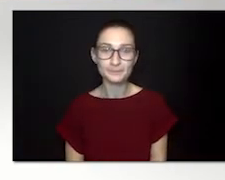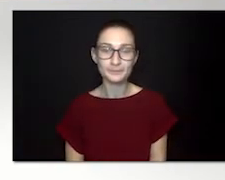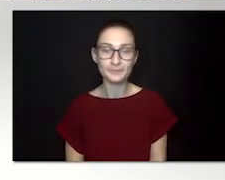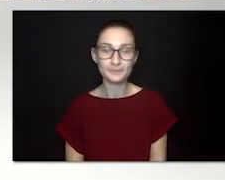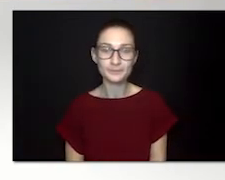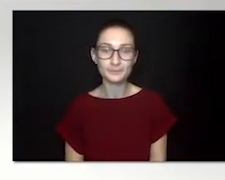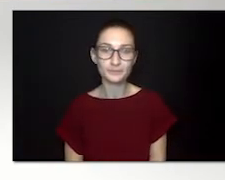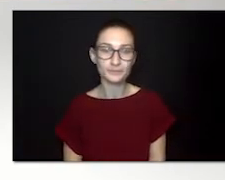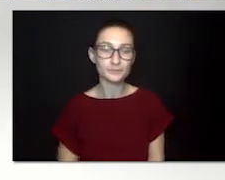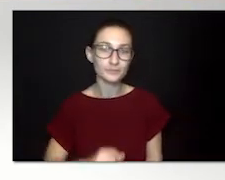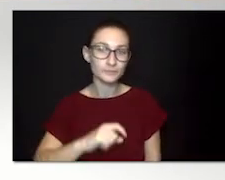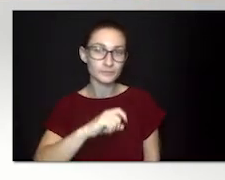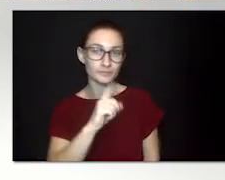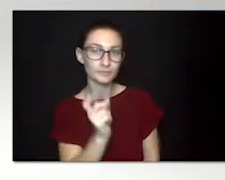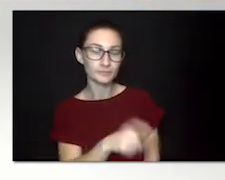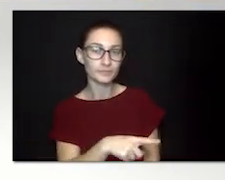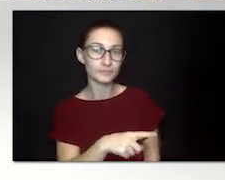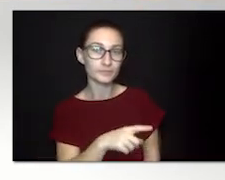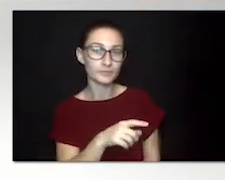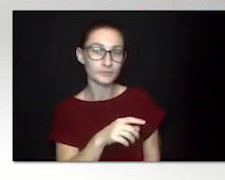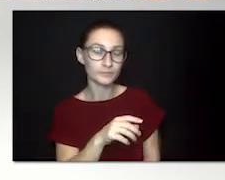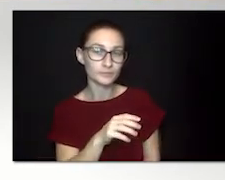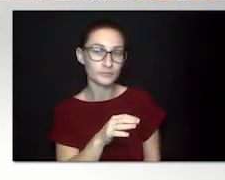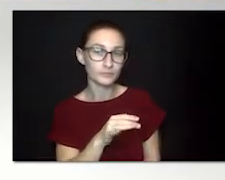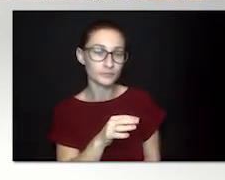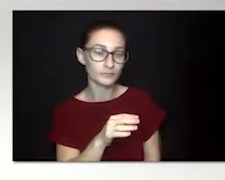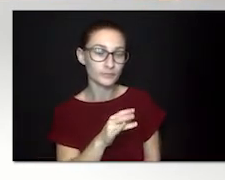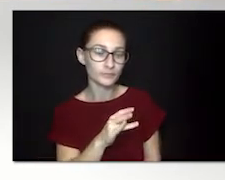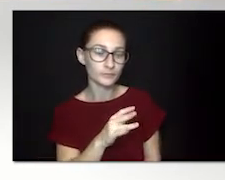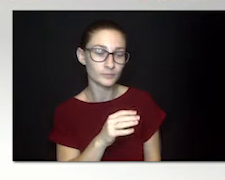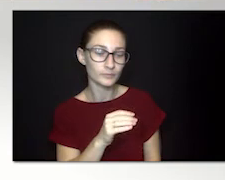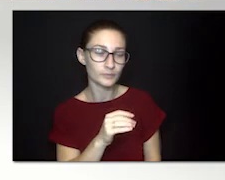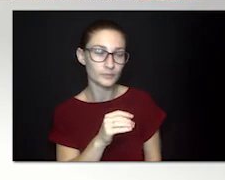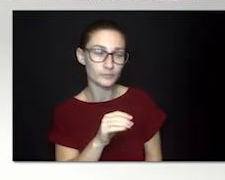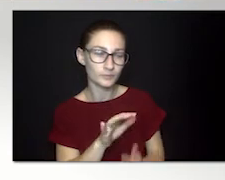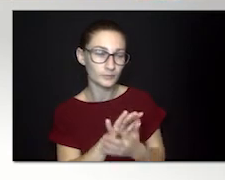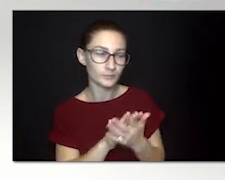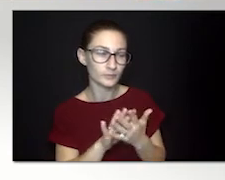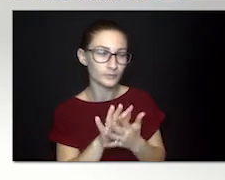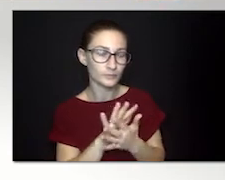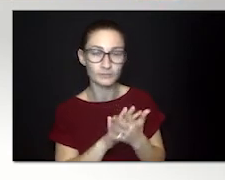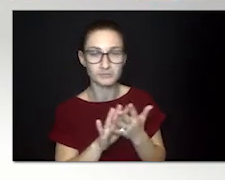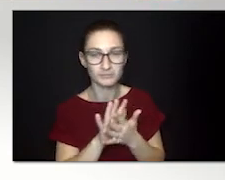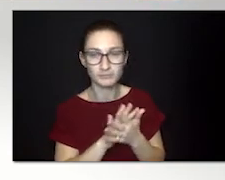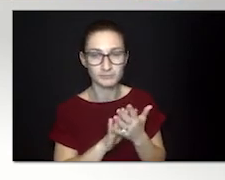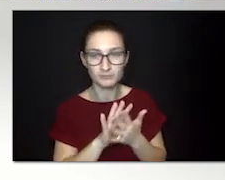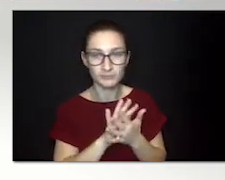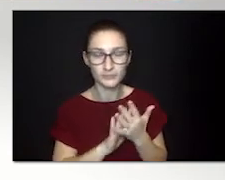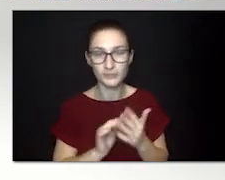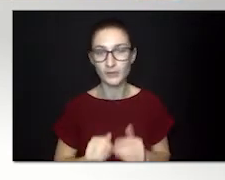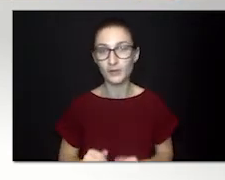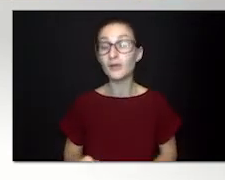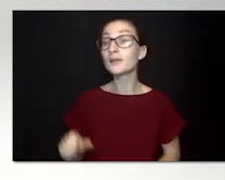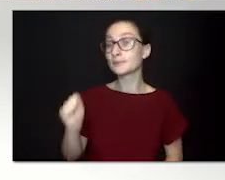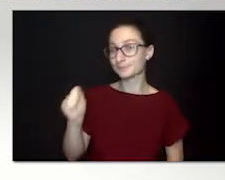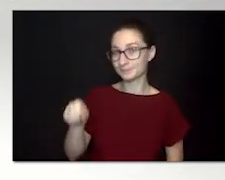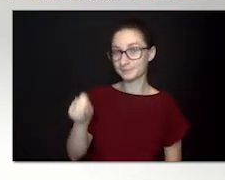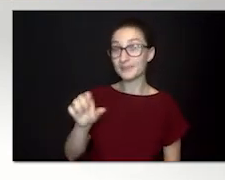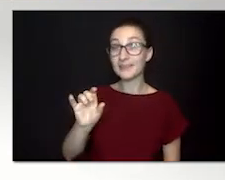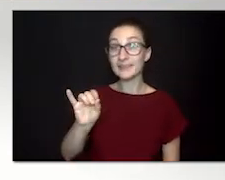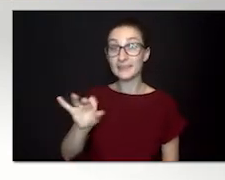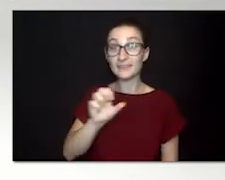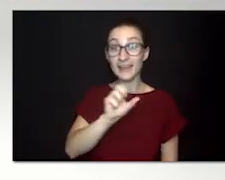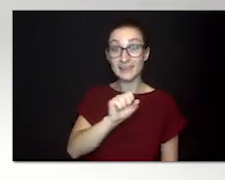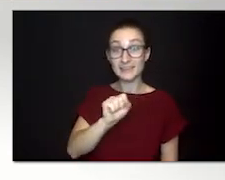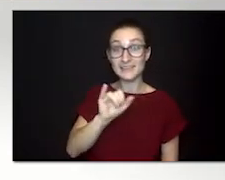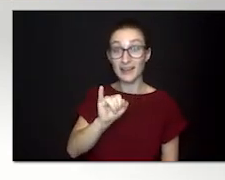Yes. We also had the accounting waived, and it was because his only asset was his SSI check. Oh, yes,